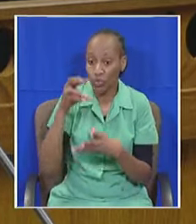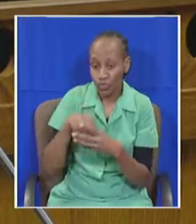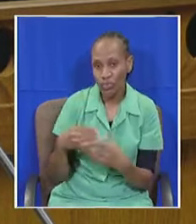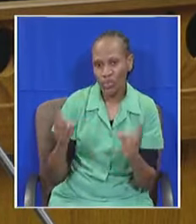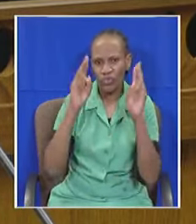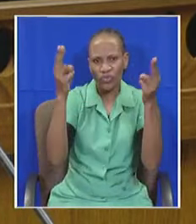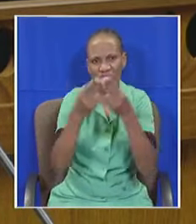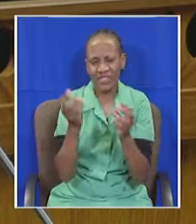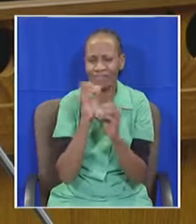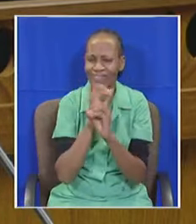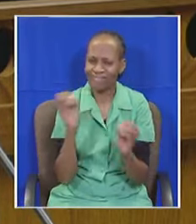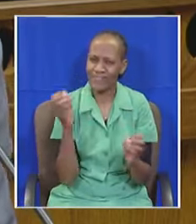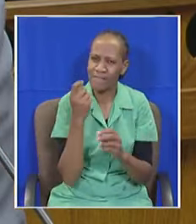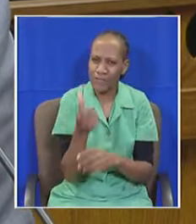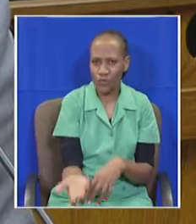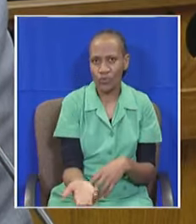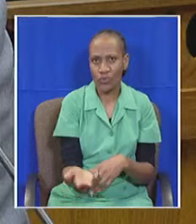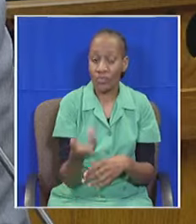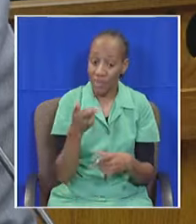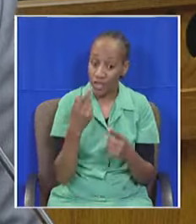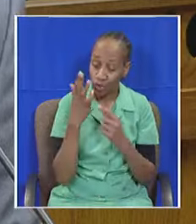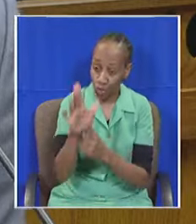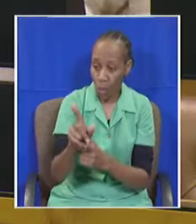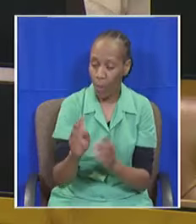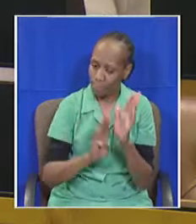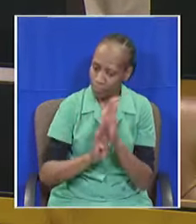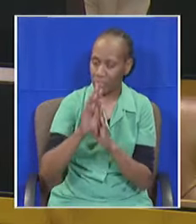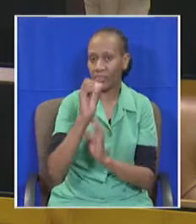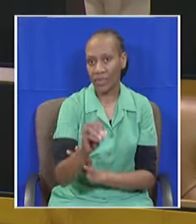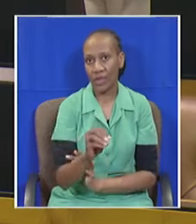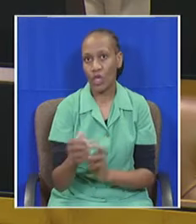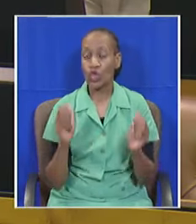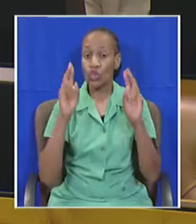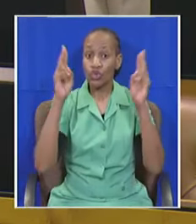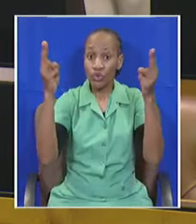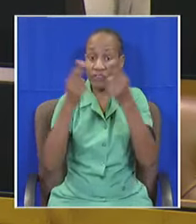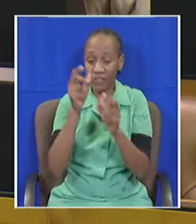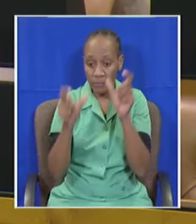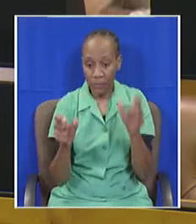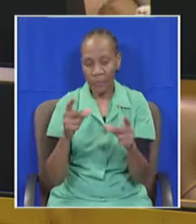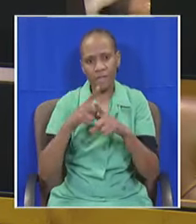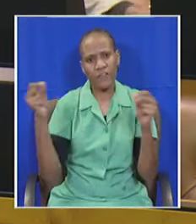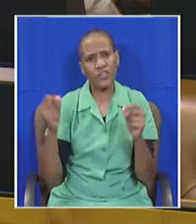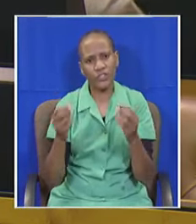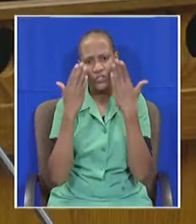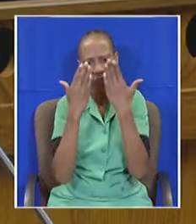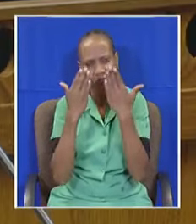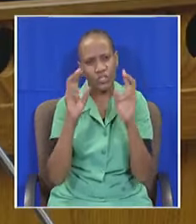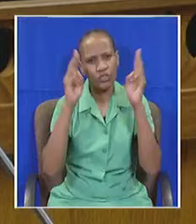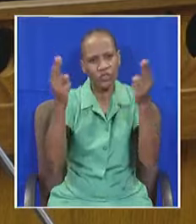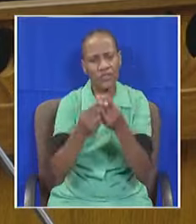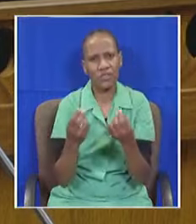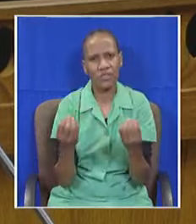universities. That in itself represents progress. The number of university students graduating from higher education increased